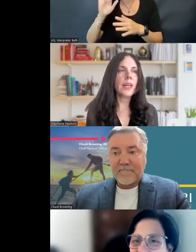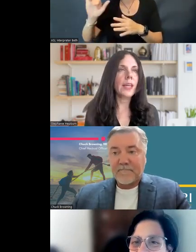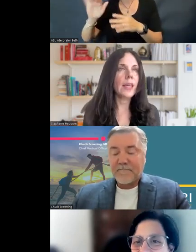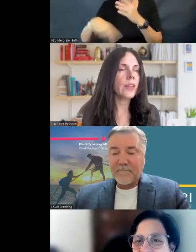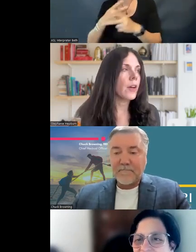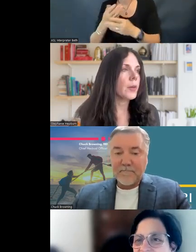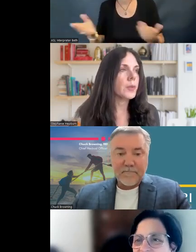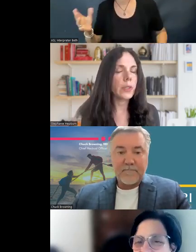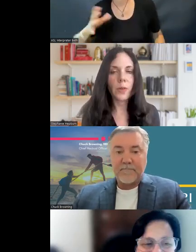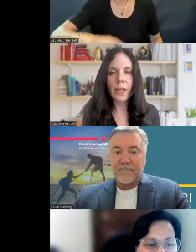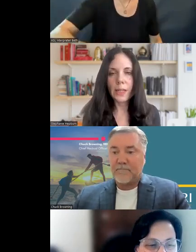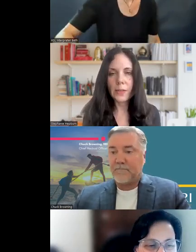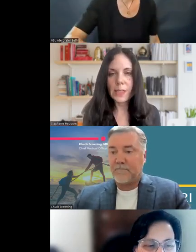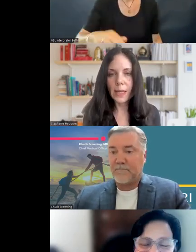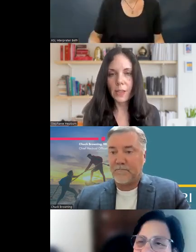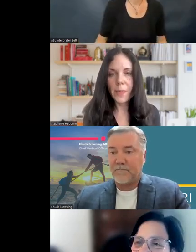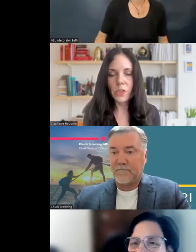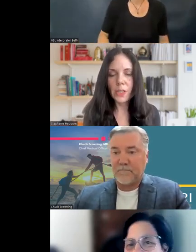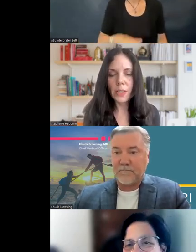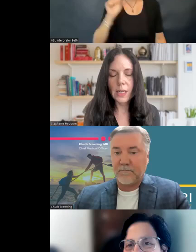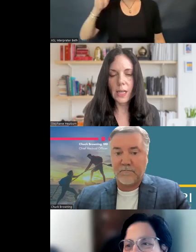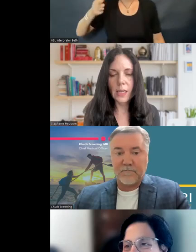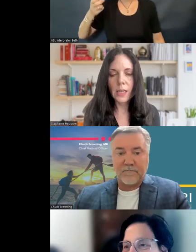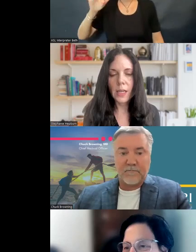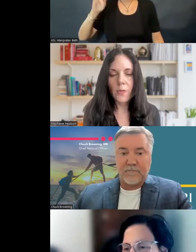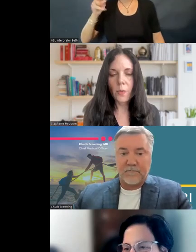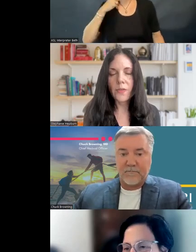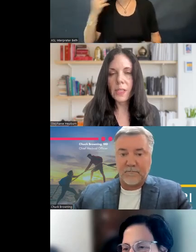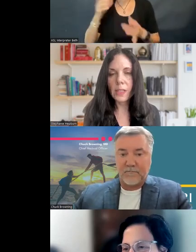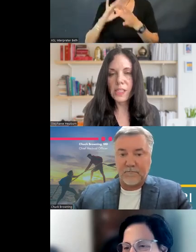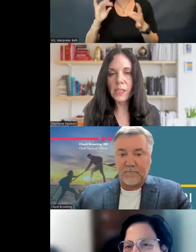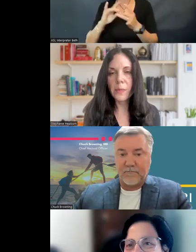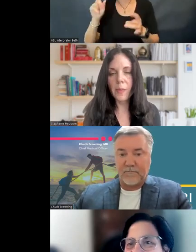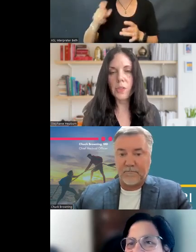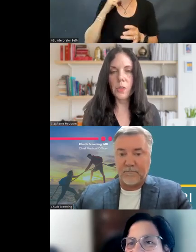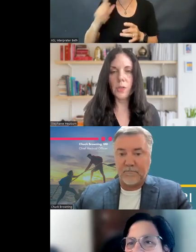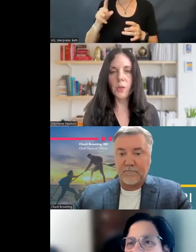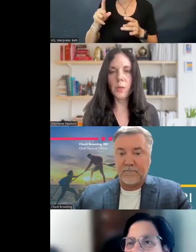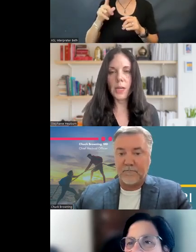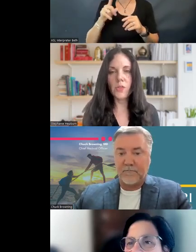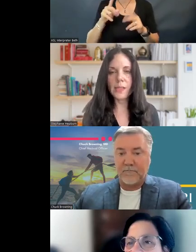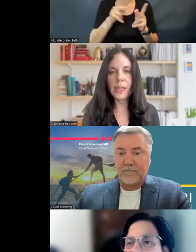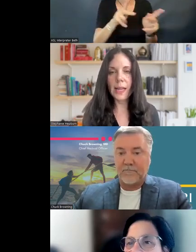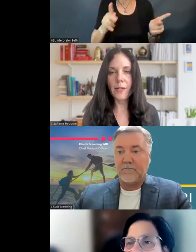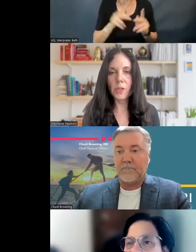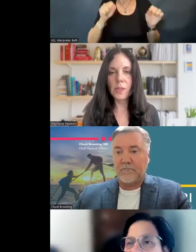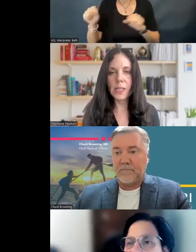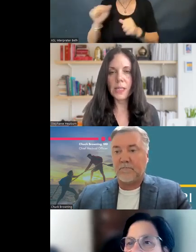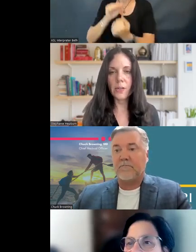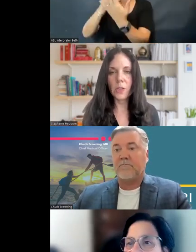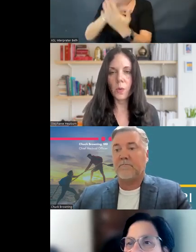the other thing that I thought was really great was that you mentioned the need for facilities to be able to address and